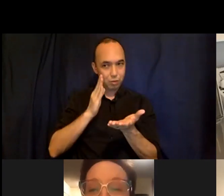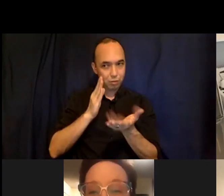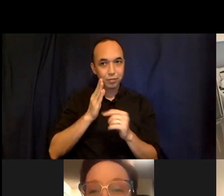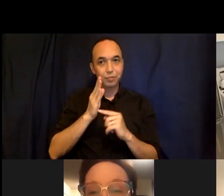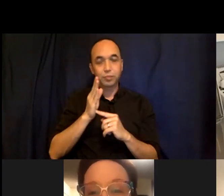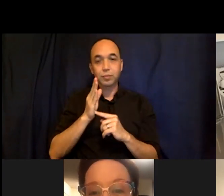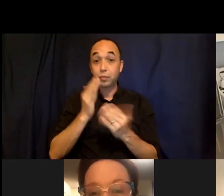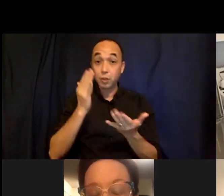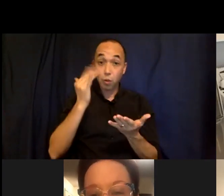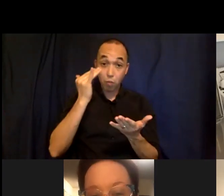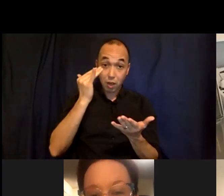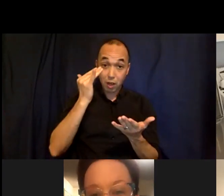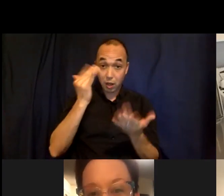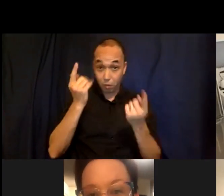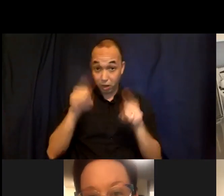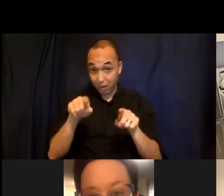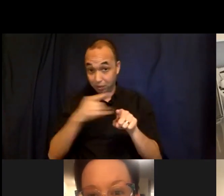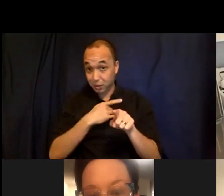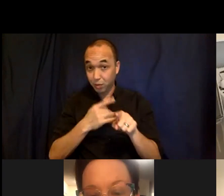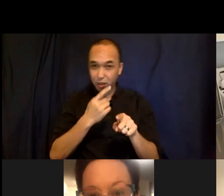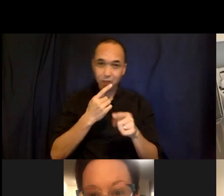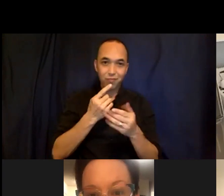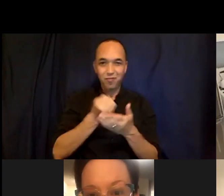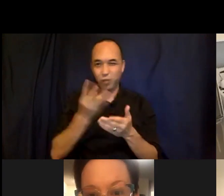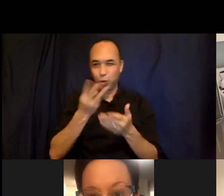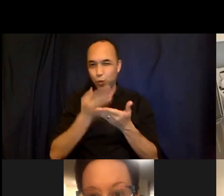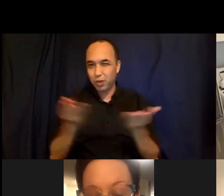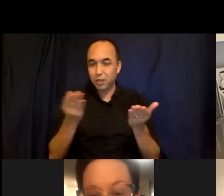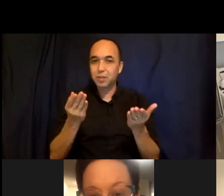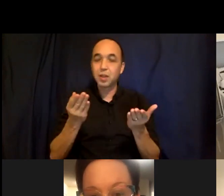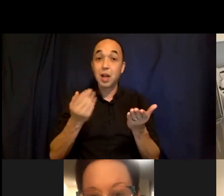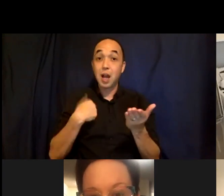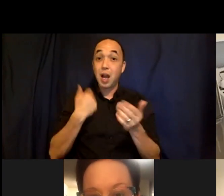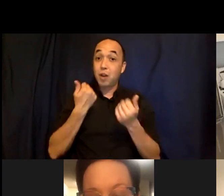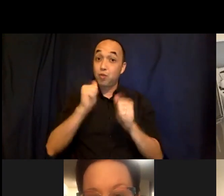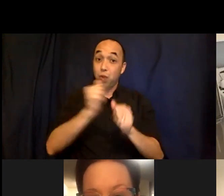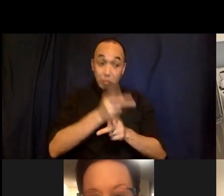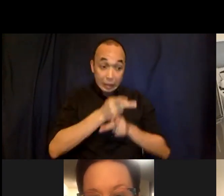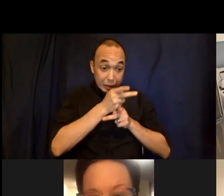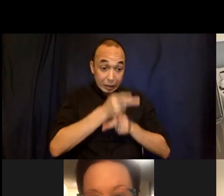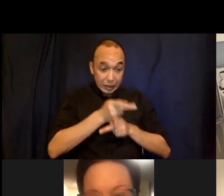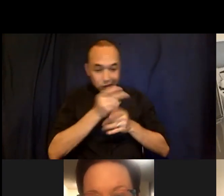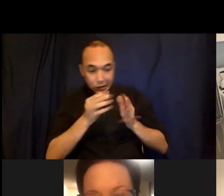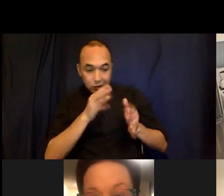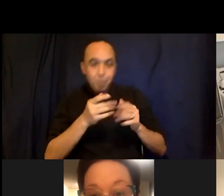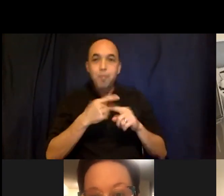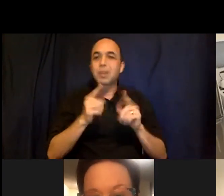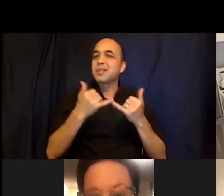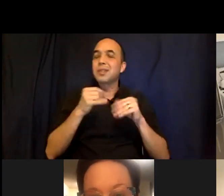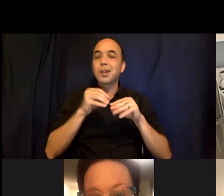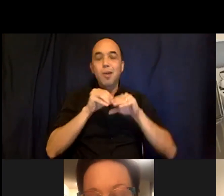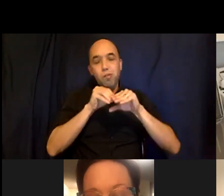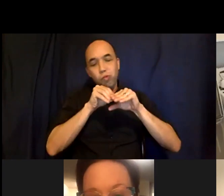there's a couple factors. I mean, even when I try to be super careful, I still get like spill out. Like it just kind